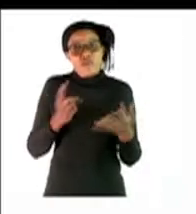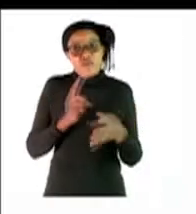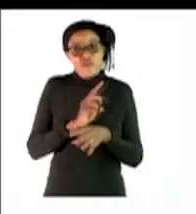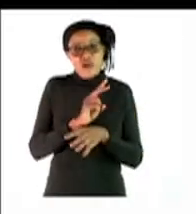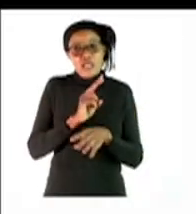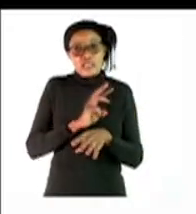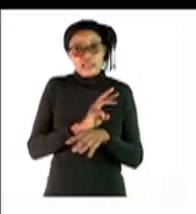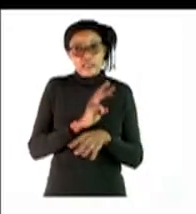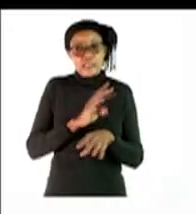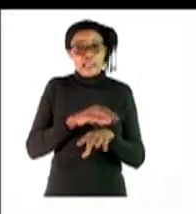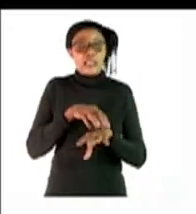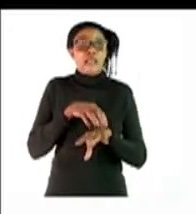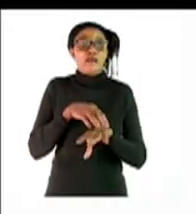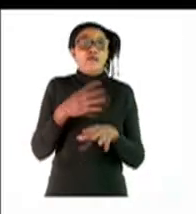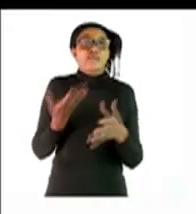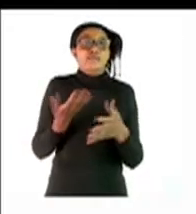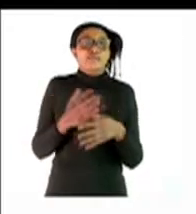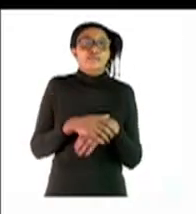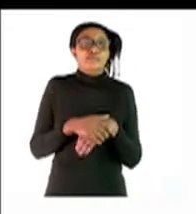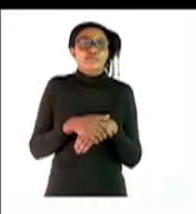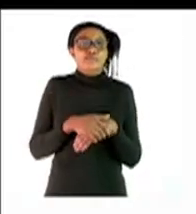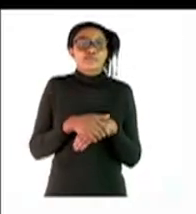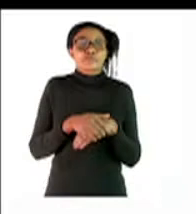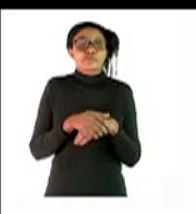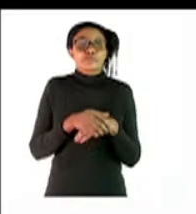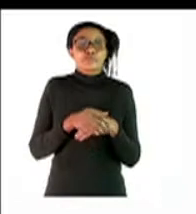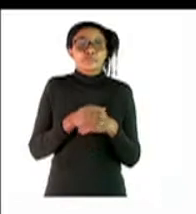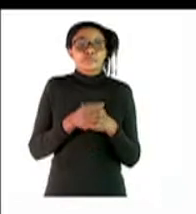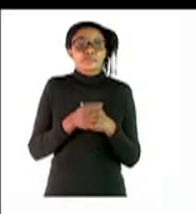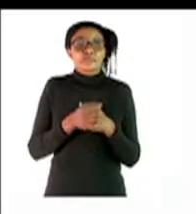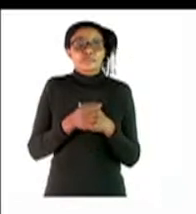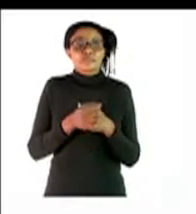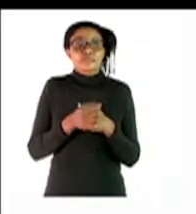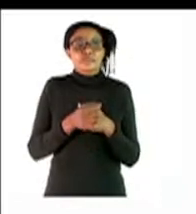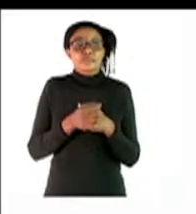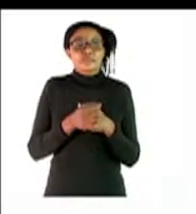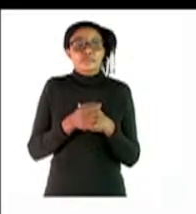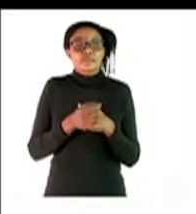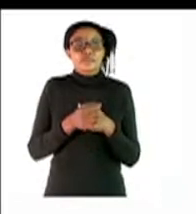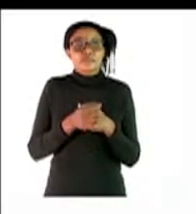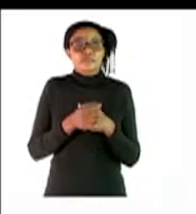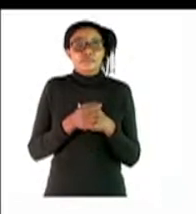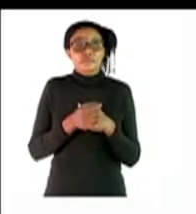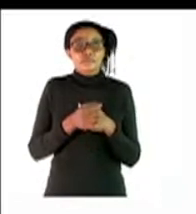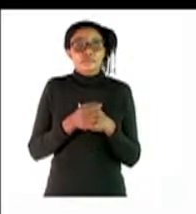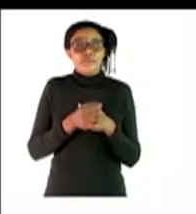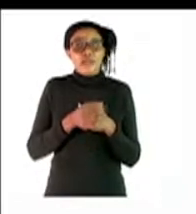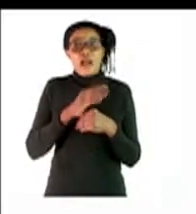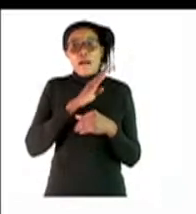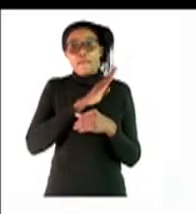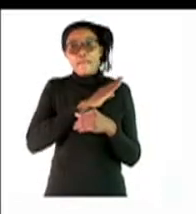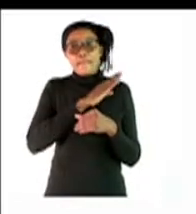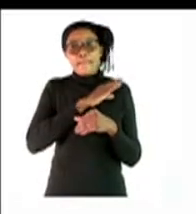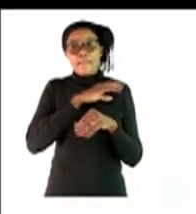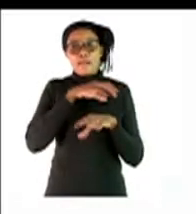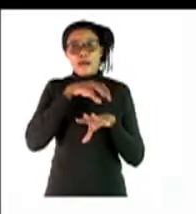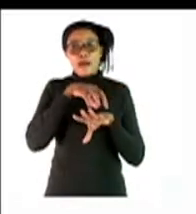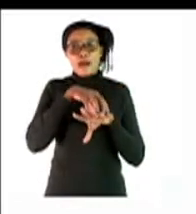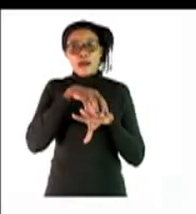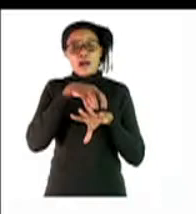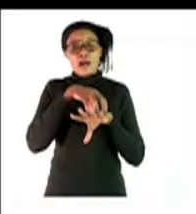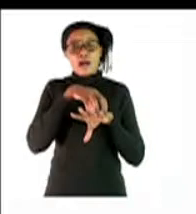cupcake standing? So, let's look at the brown cupcake there. Is